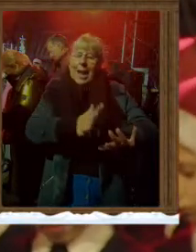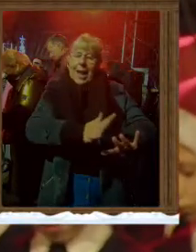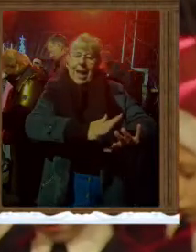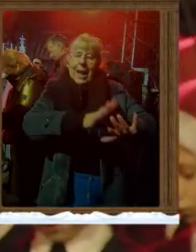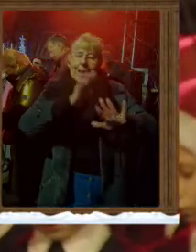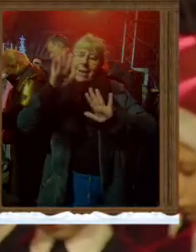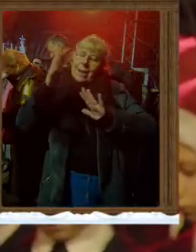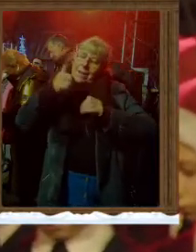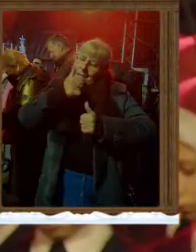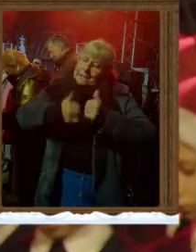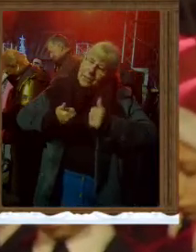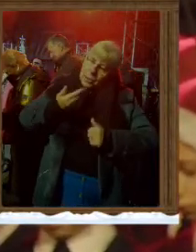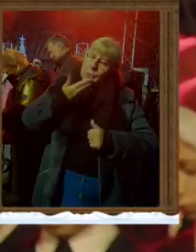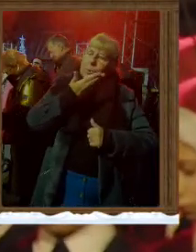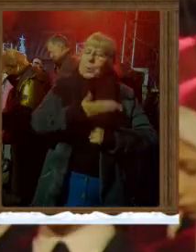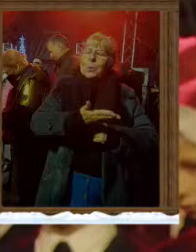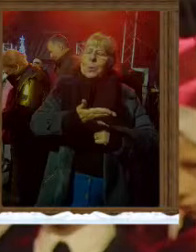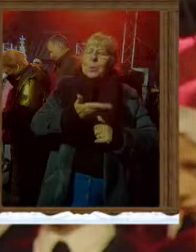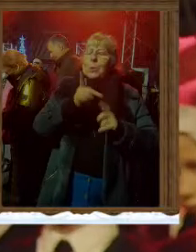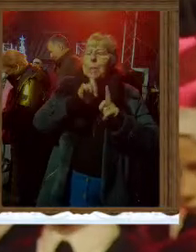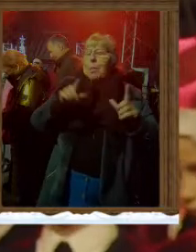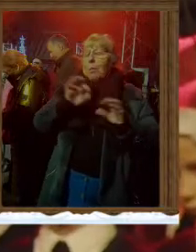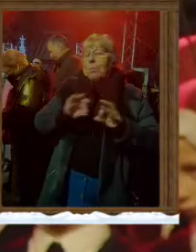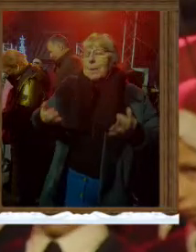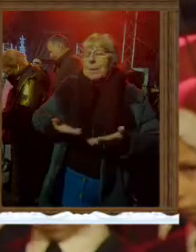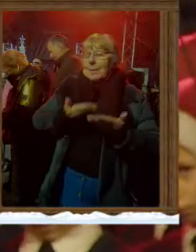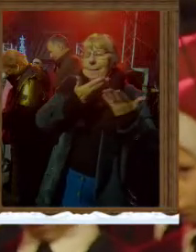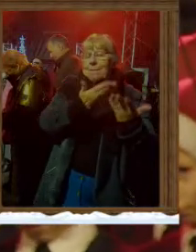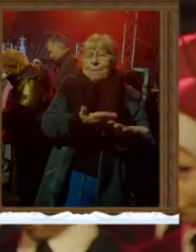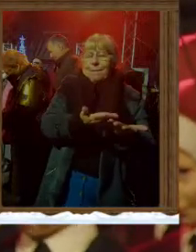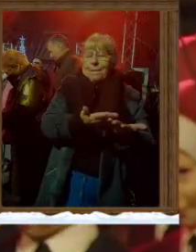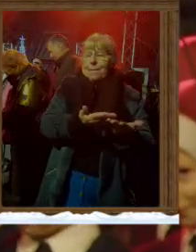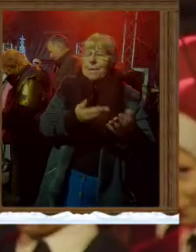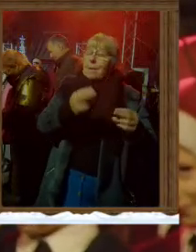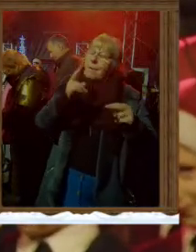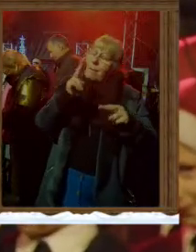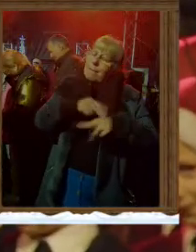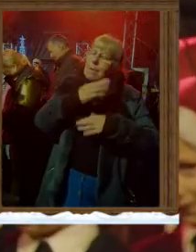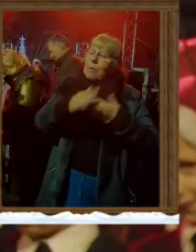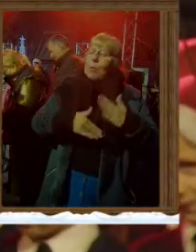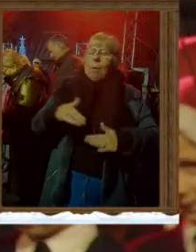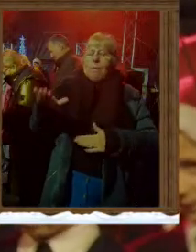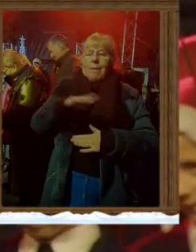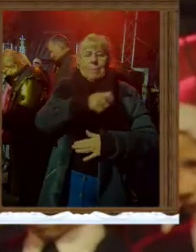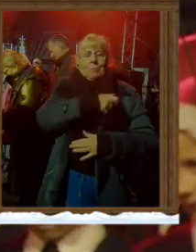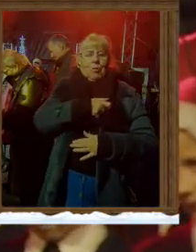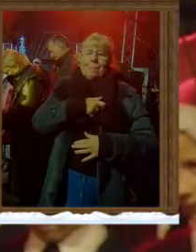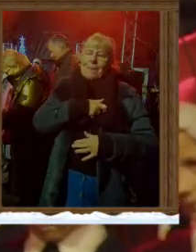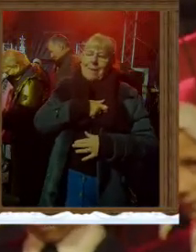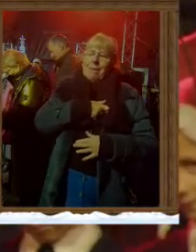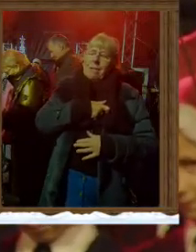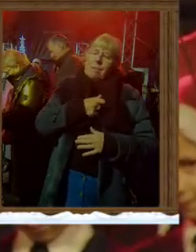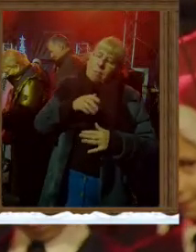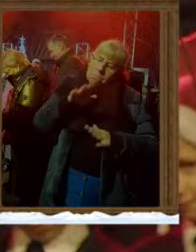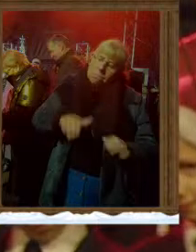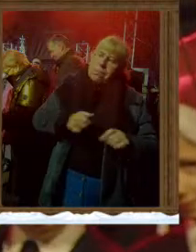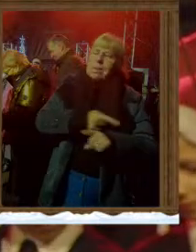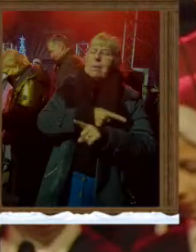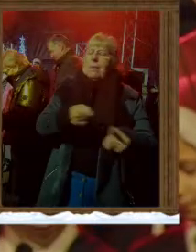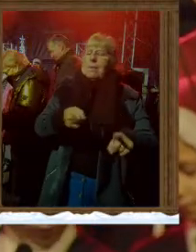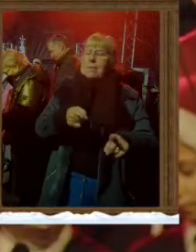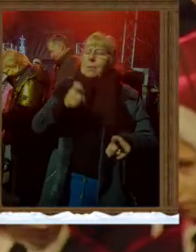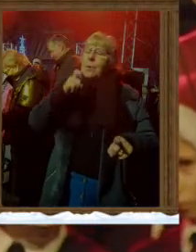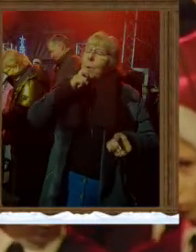you. And may the Lord give you peace. Father, bless every family represented. We pray for those who are